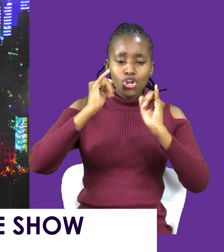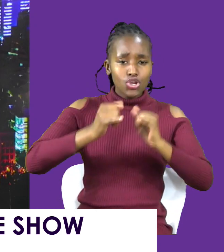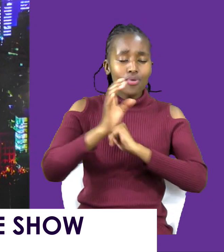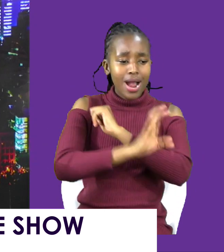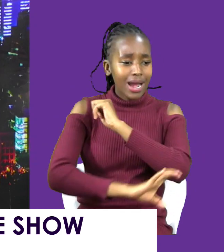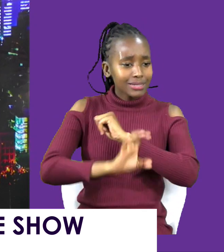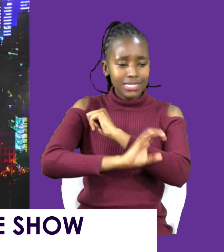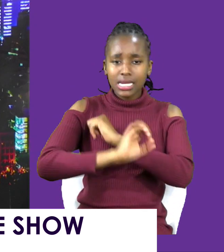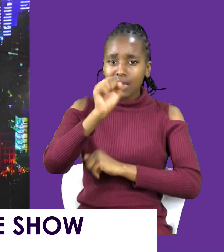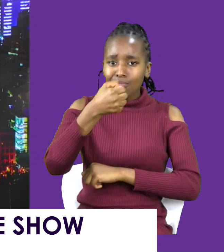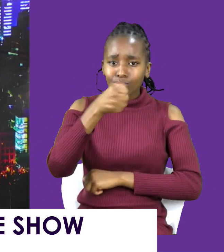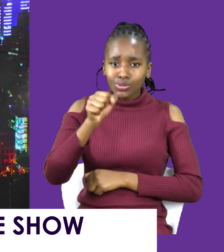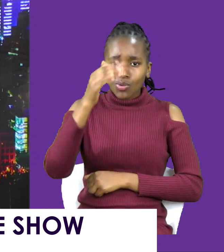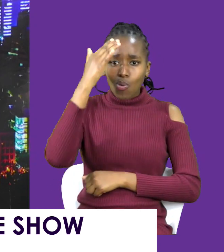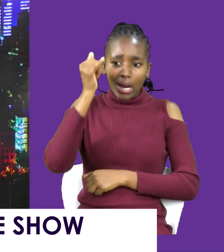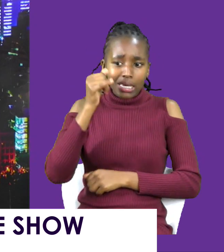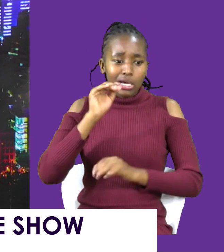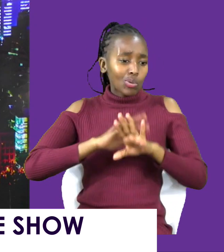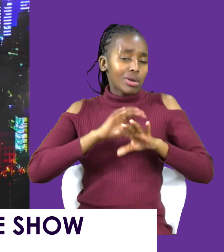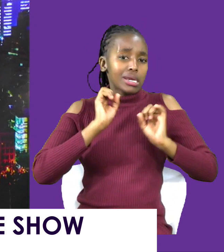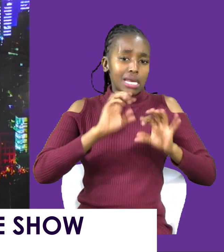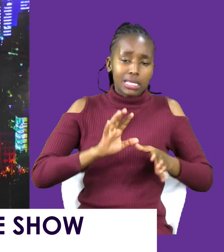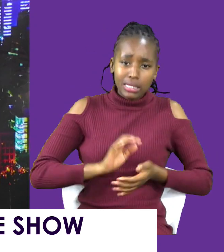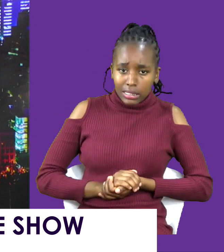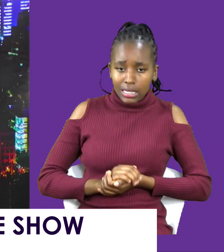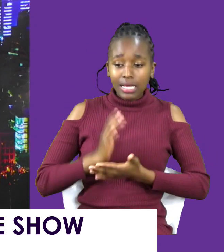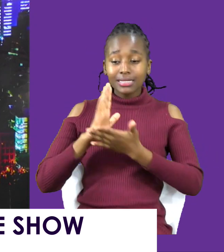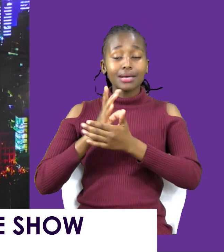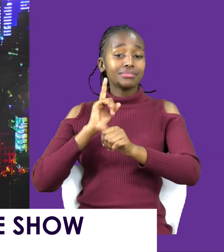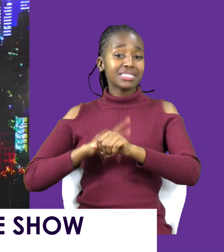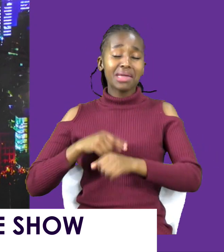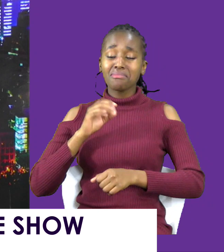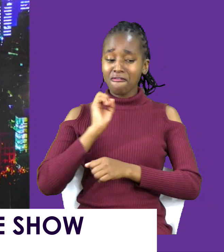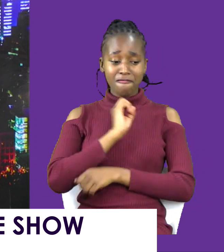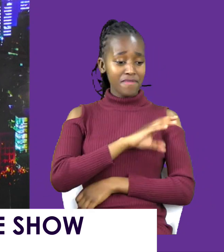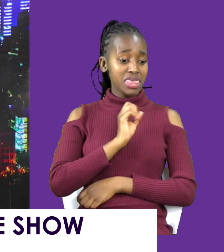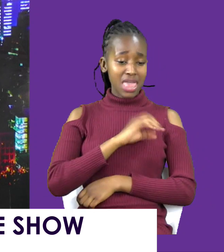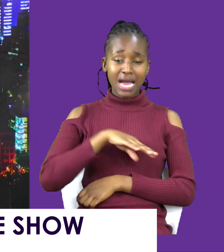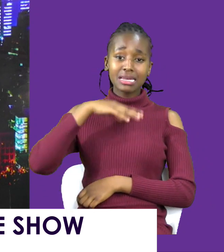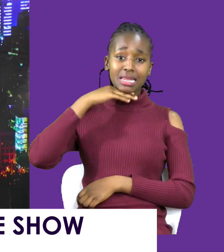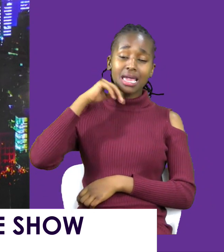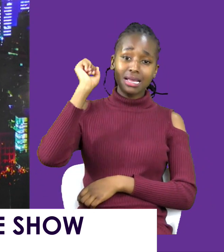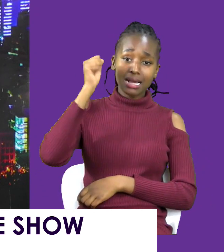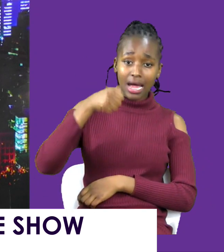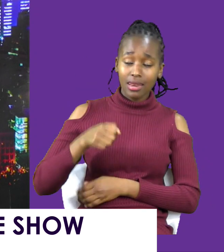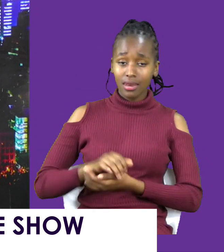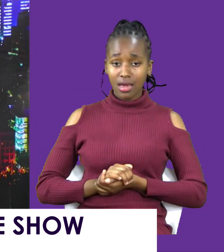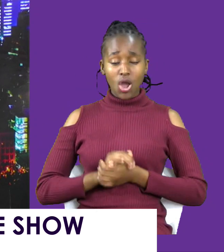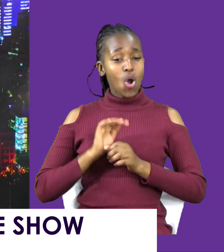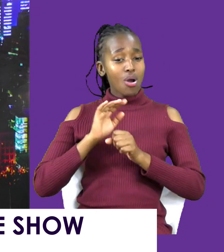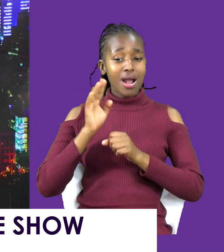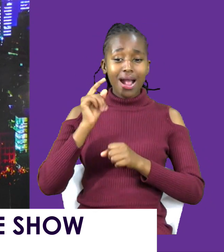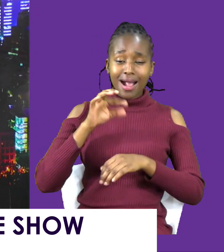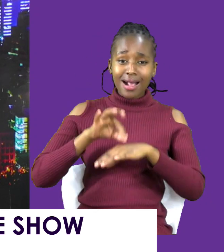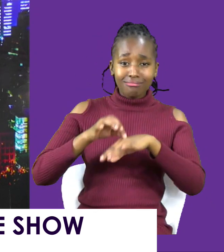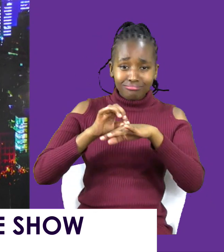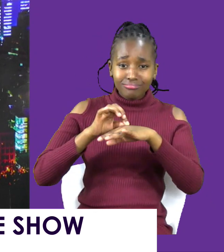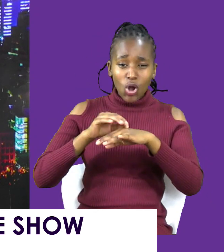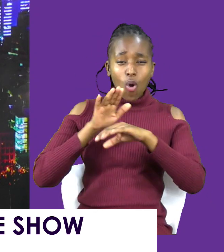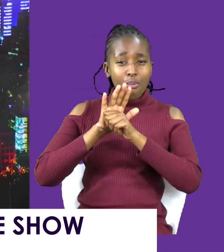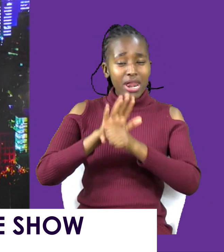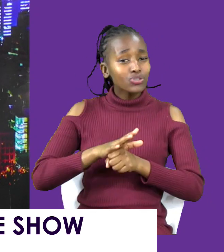that you will die. You will be overcome out there. You will face racism. Yes, racism is there.